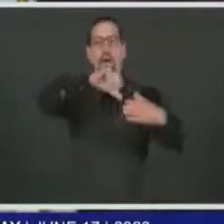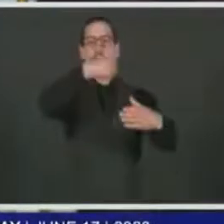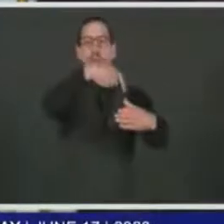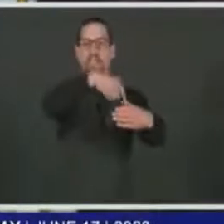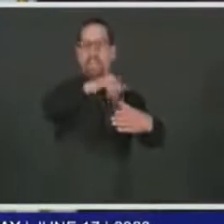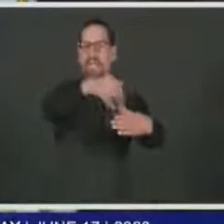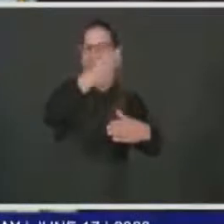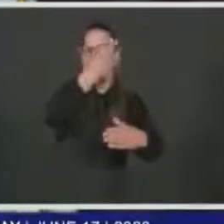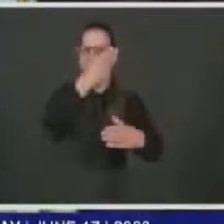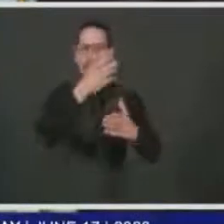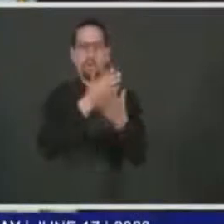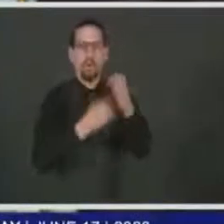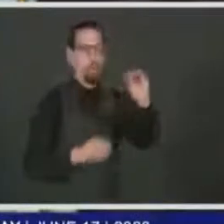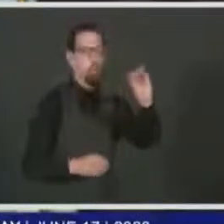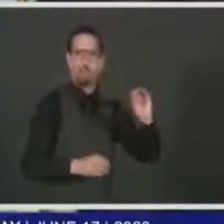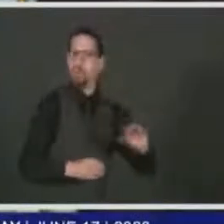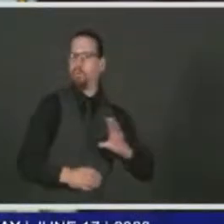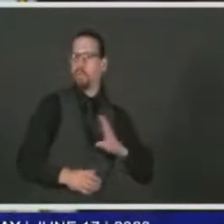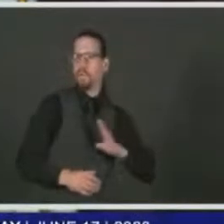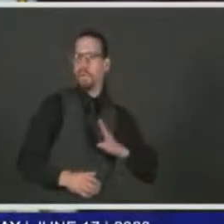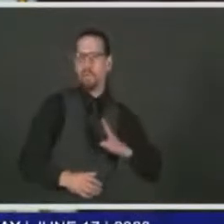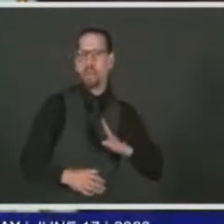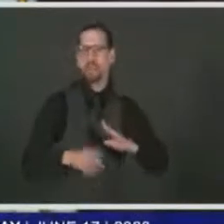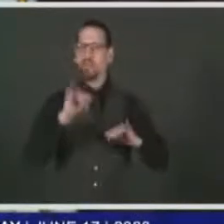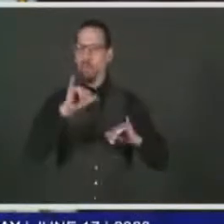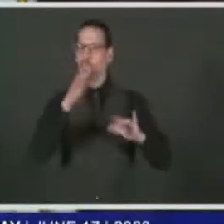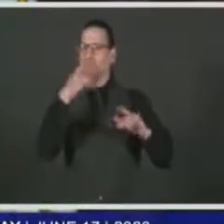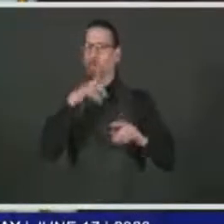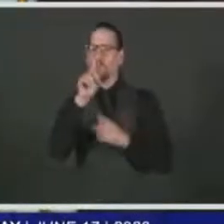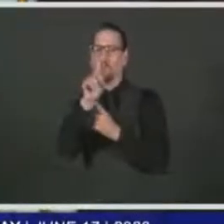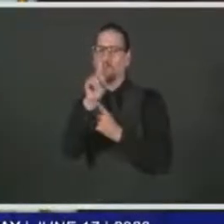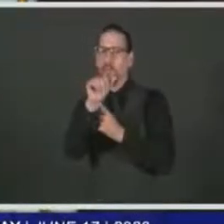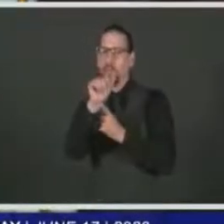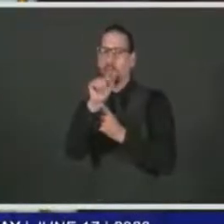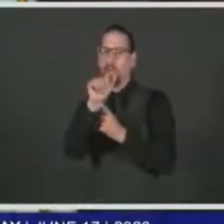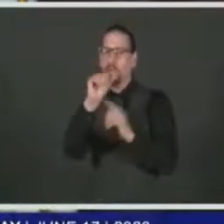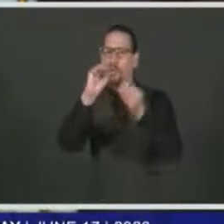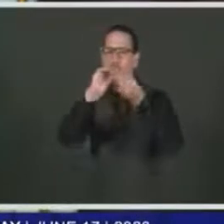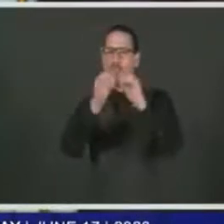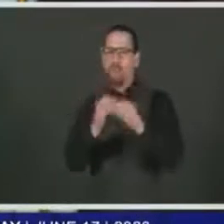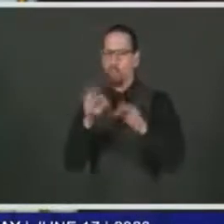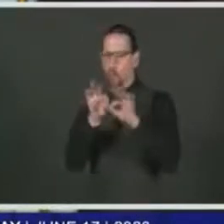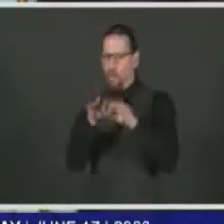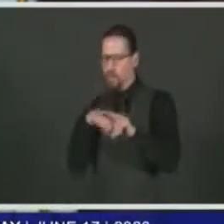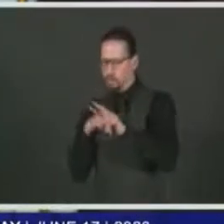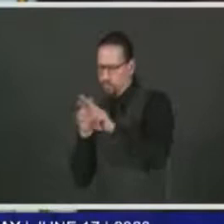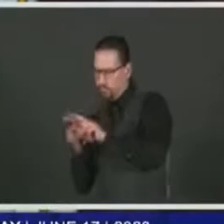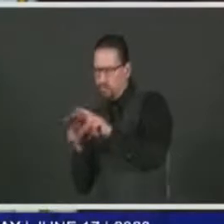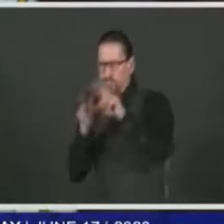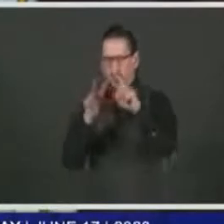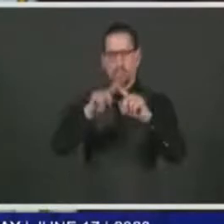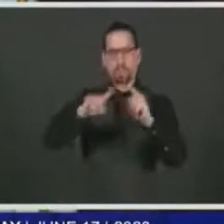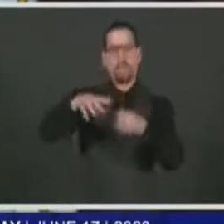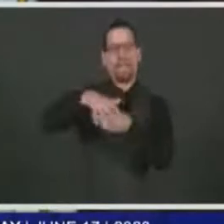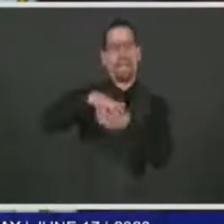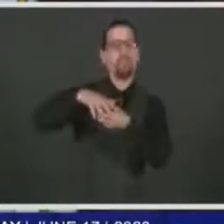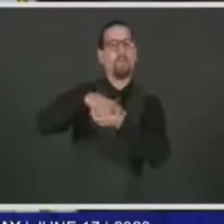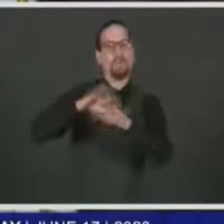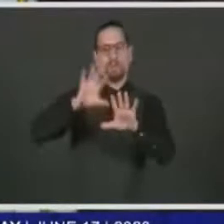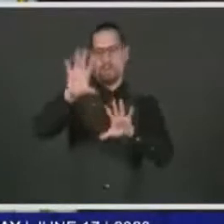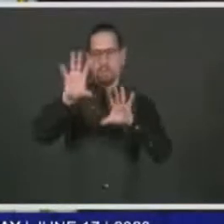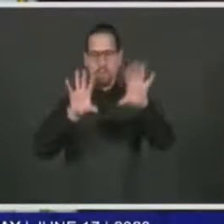at the data in certain communities where, frankly, we've been struggling to get the test positive rate where we need it to be. We know in